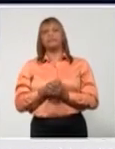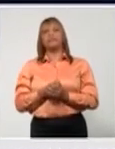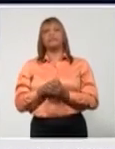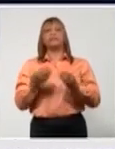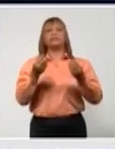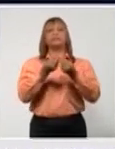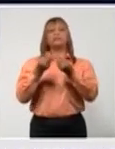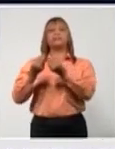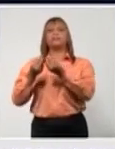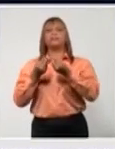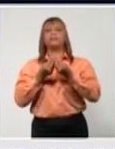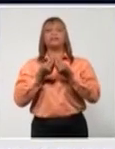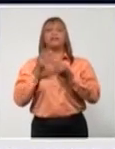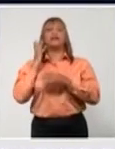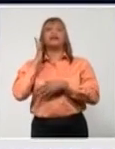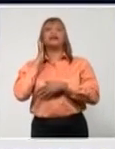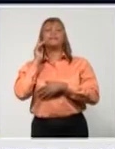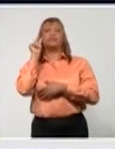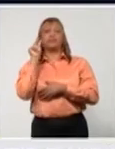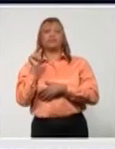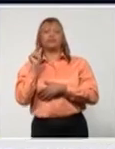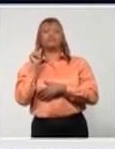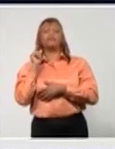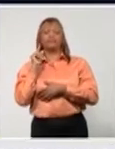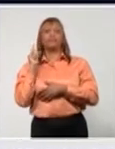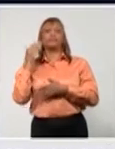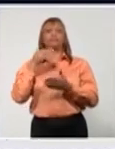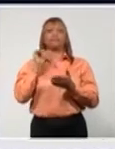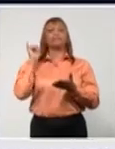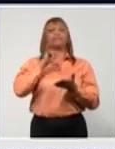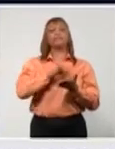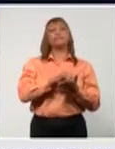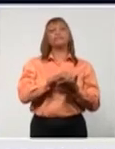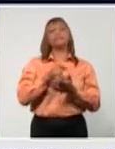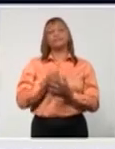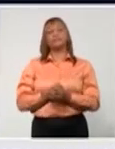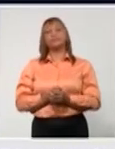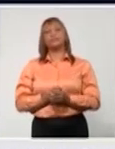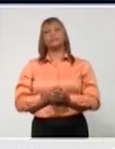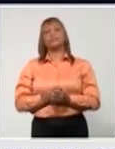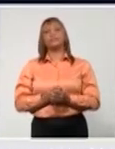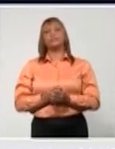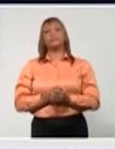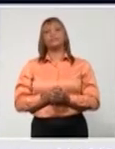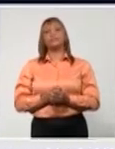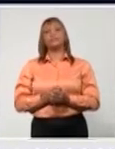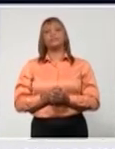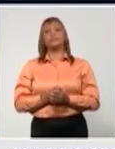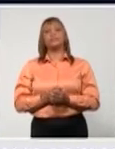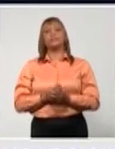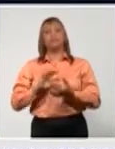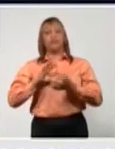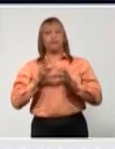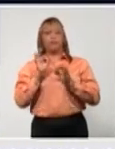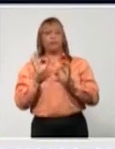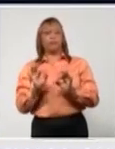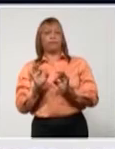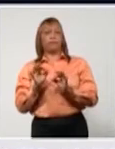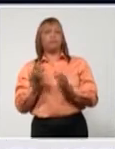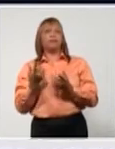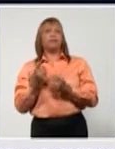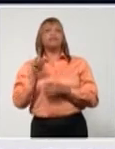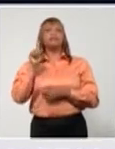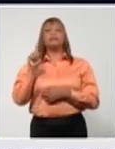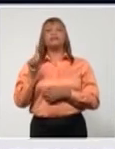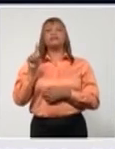to 169, or 7.3% of all cases. She's also a confirmed case contact